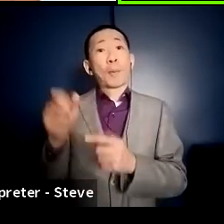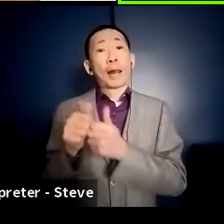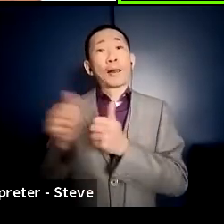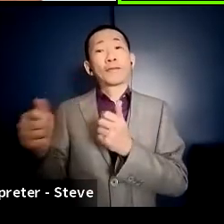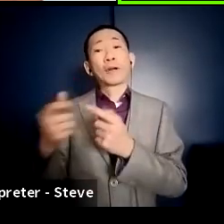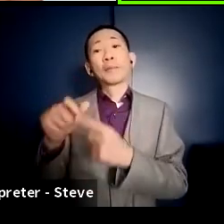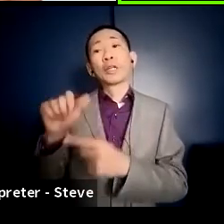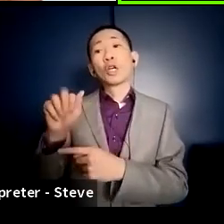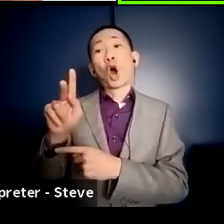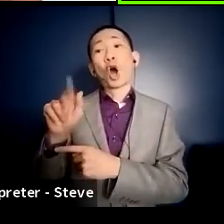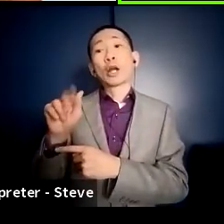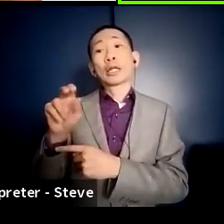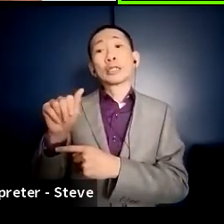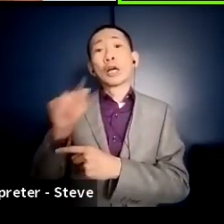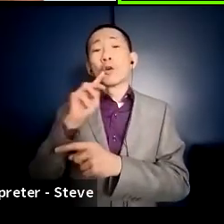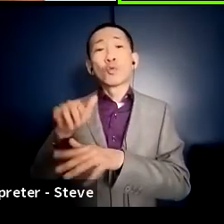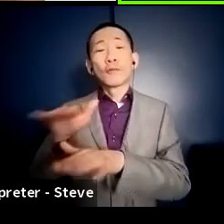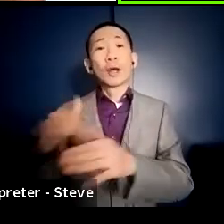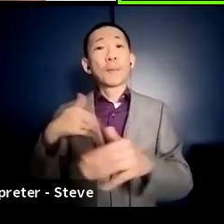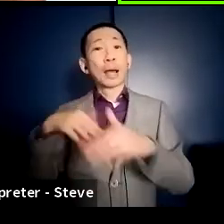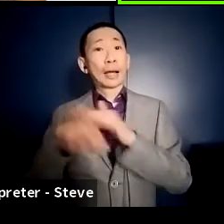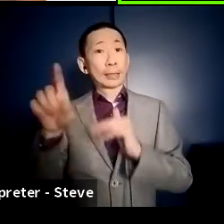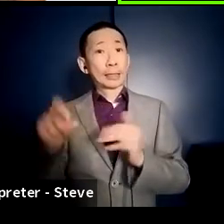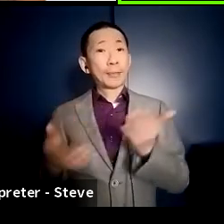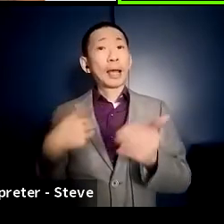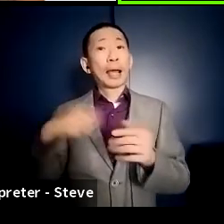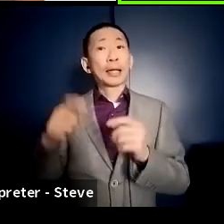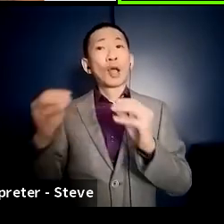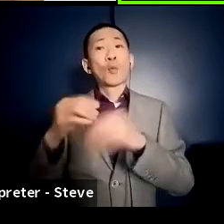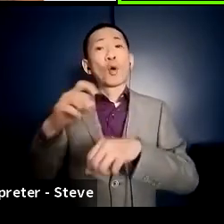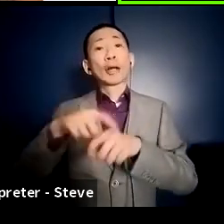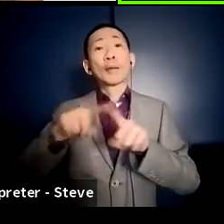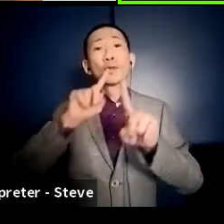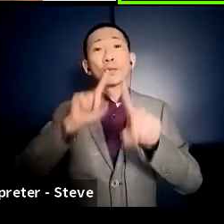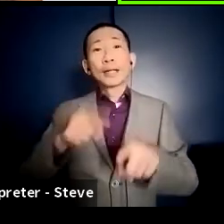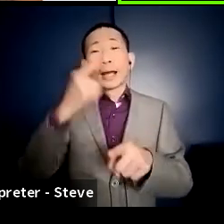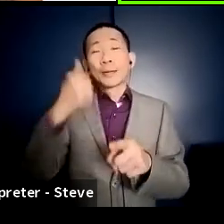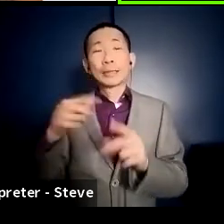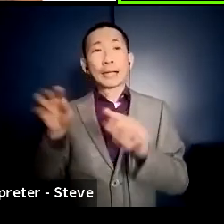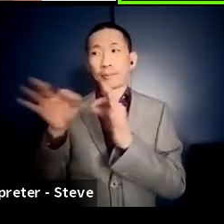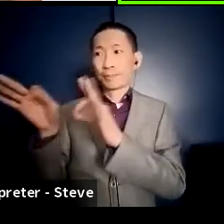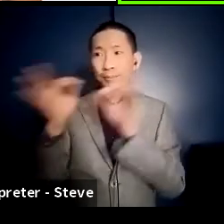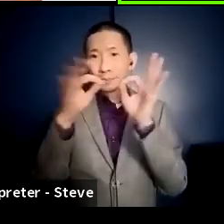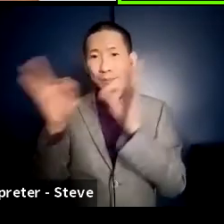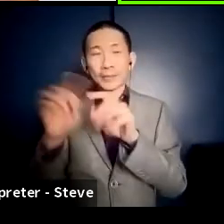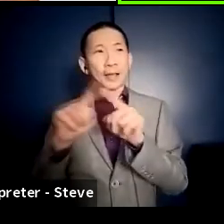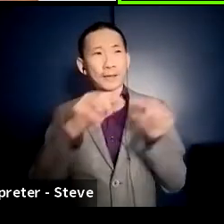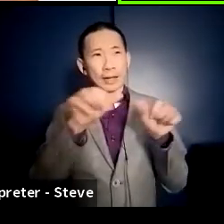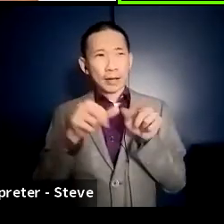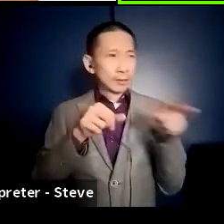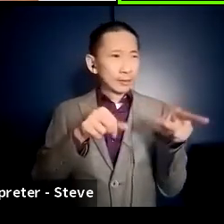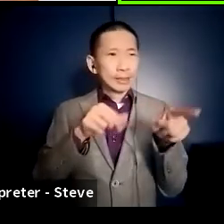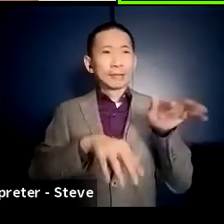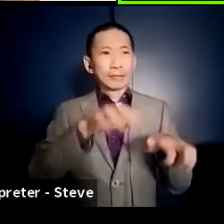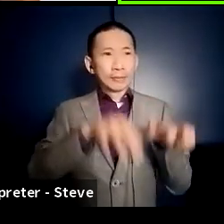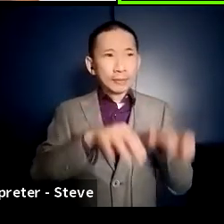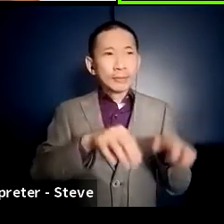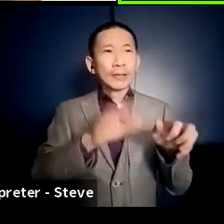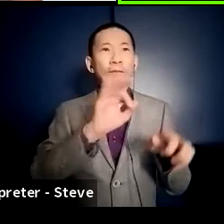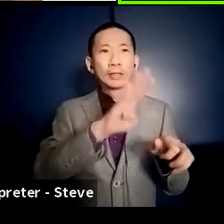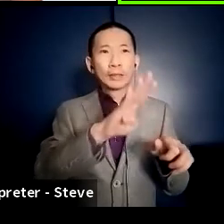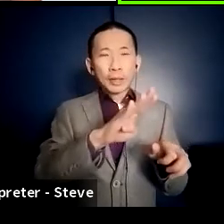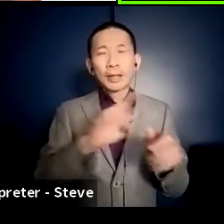River. My access needs are that I may need extra time to respond, as my attention is split in multiple areas, as I am monitoring the